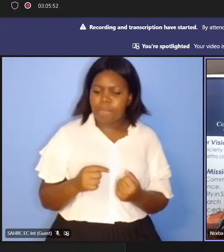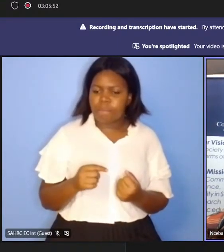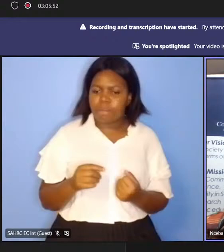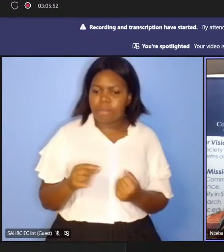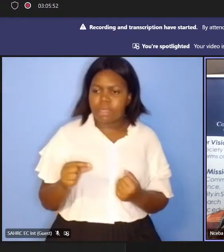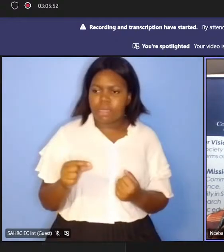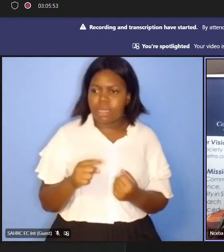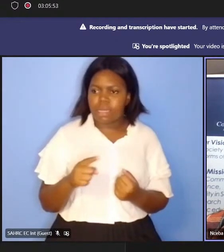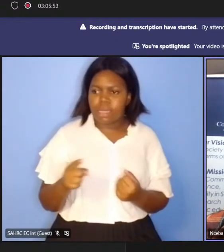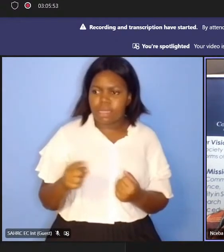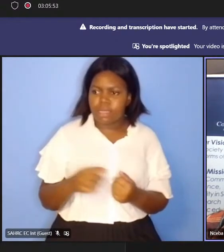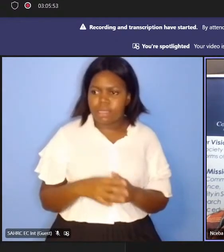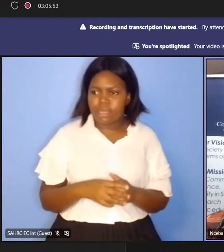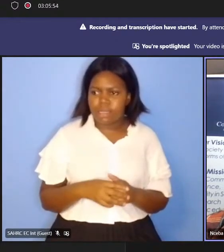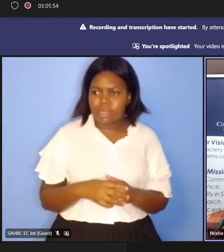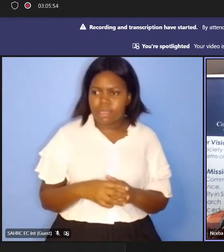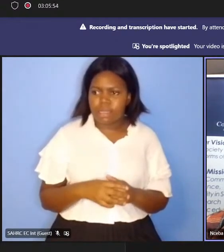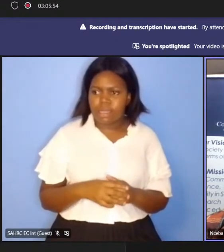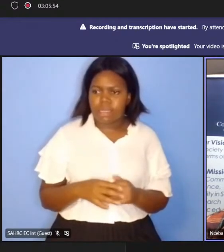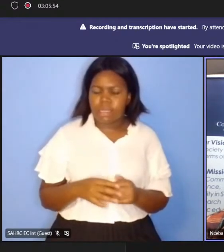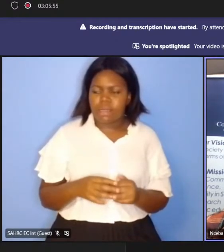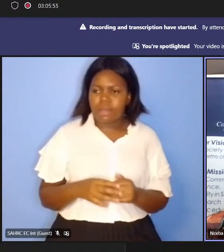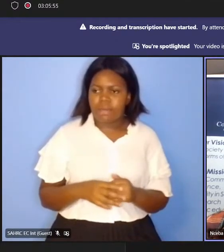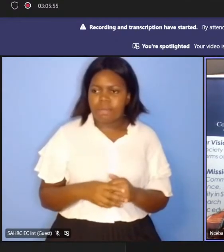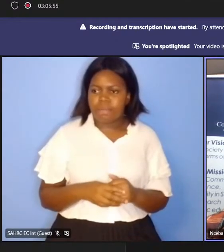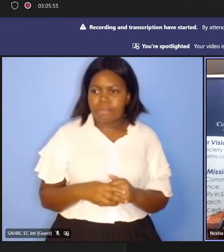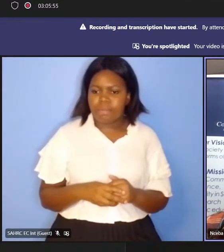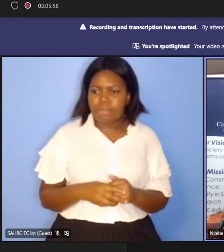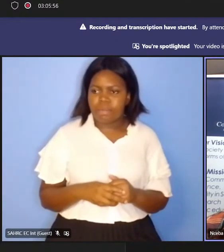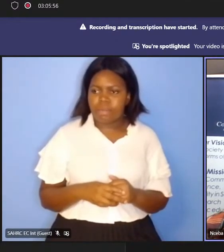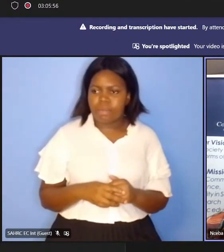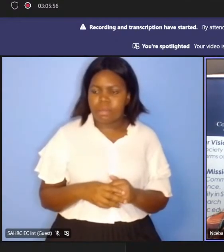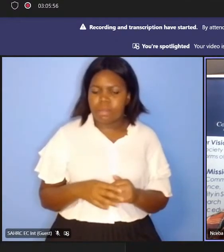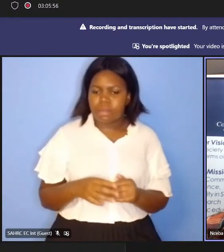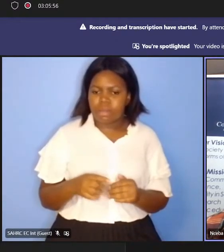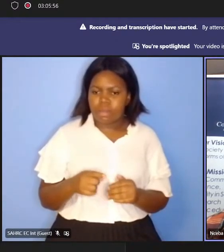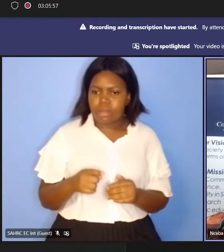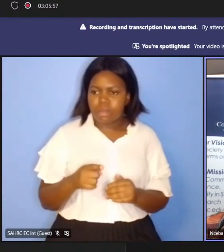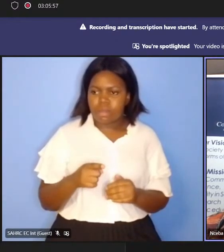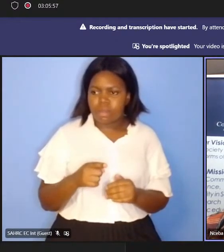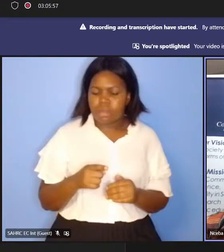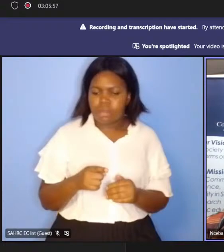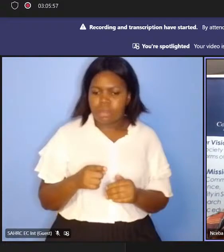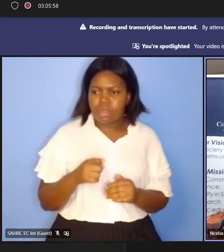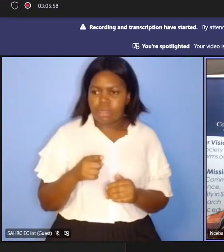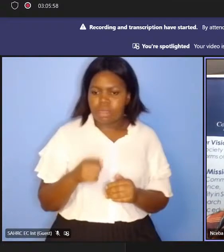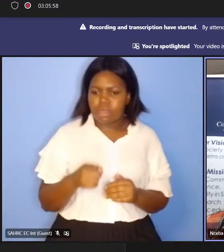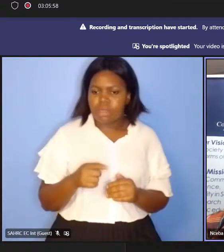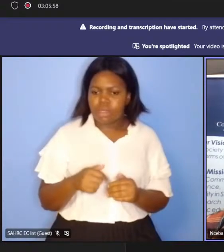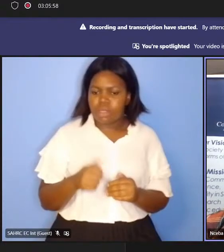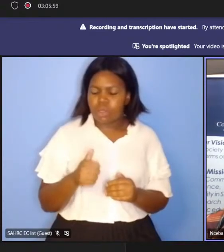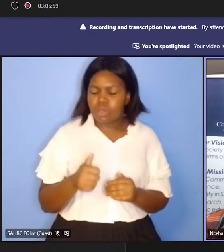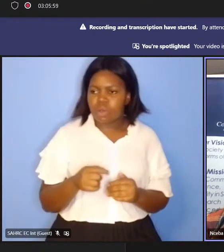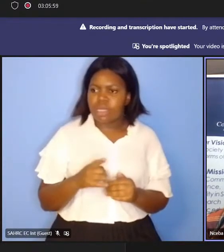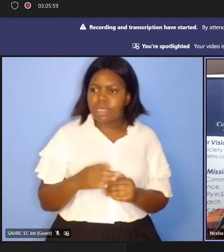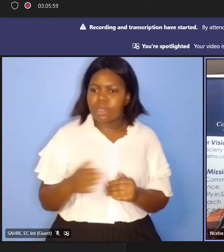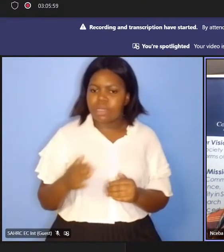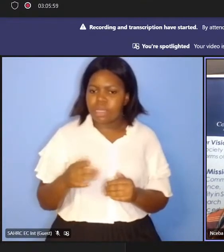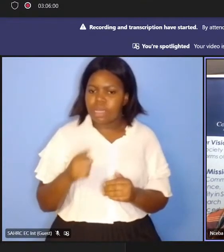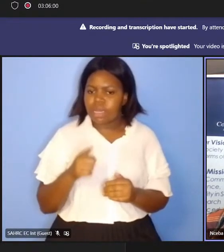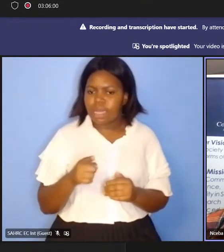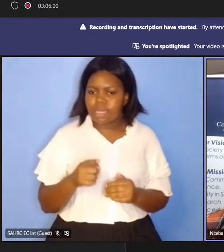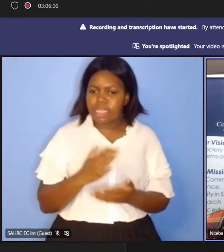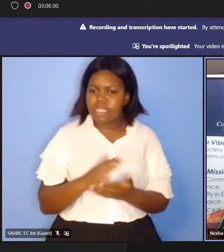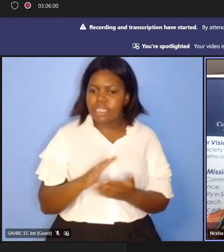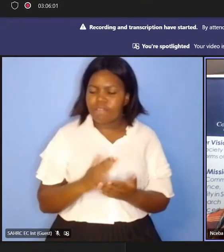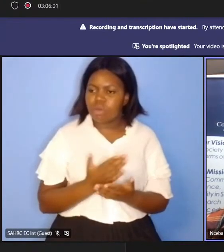or short hair. So it will be sort of infringing on the rights of those individuals who want maybe to have